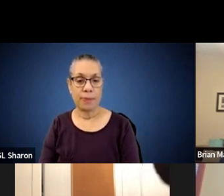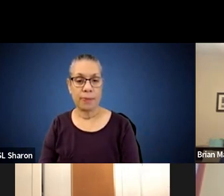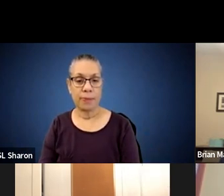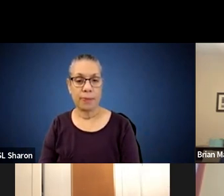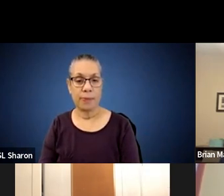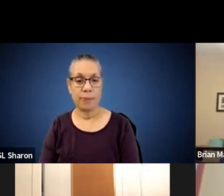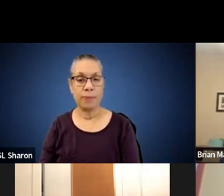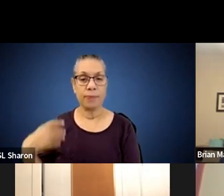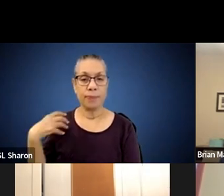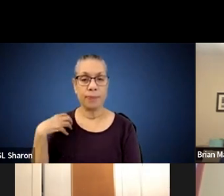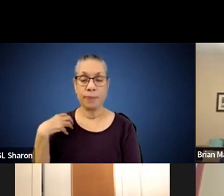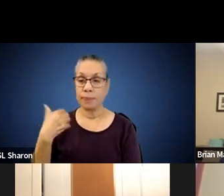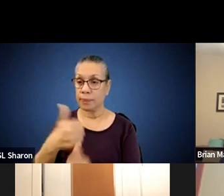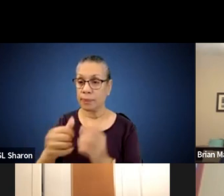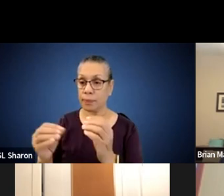others